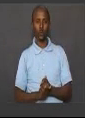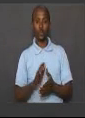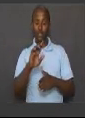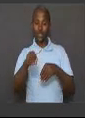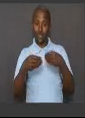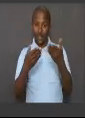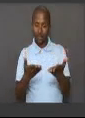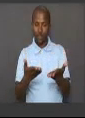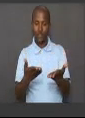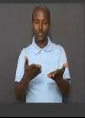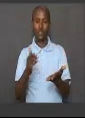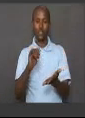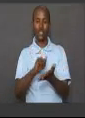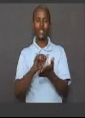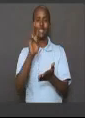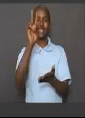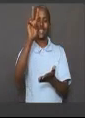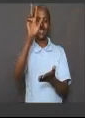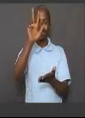This gives us